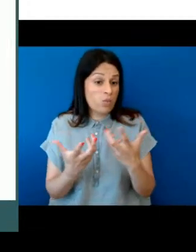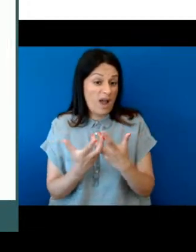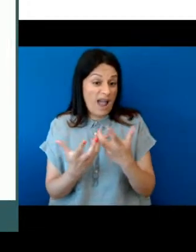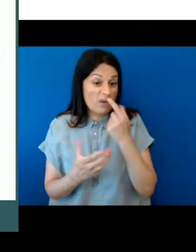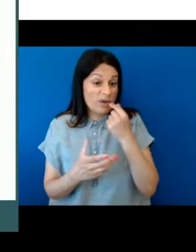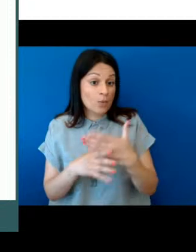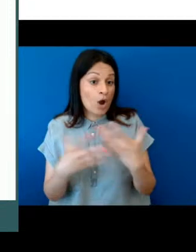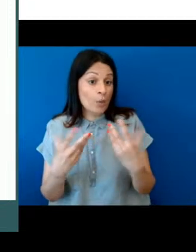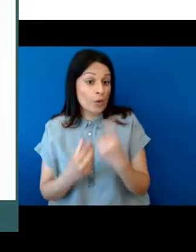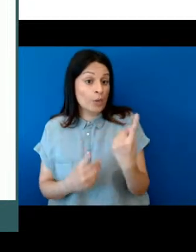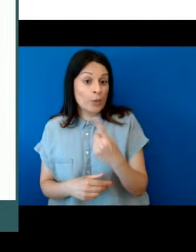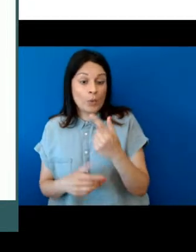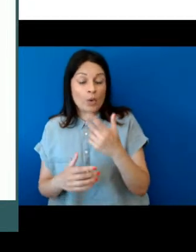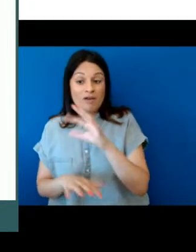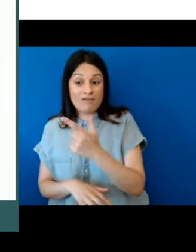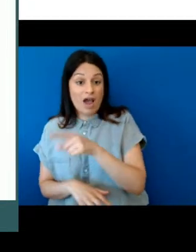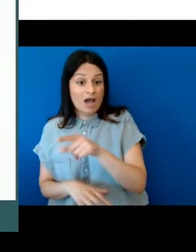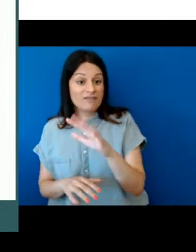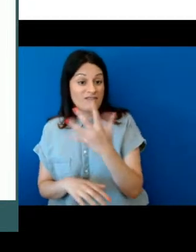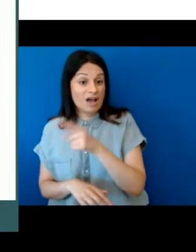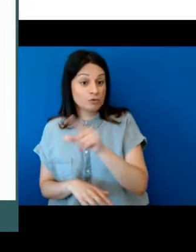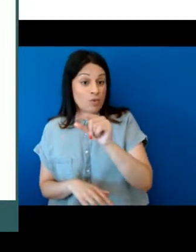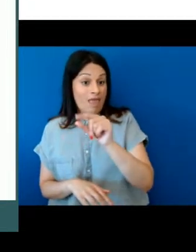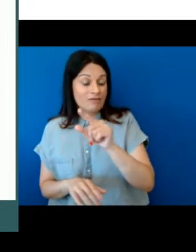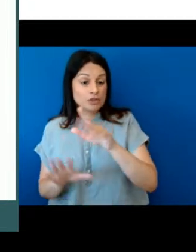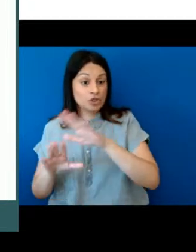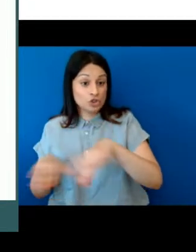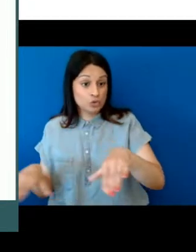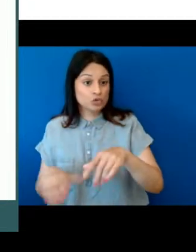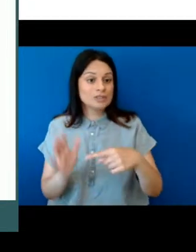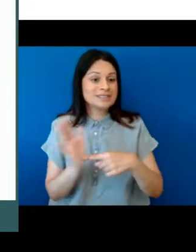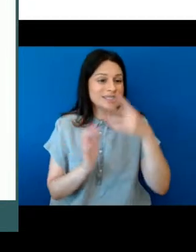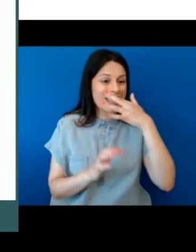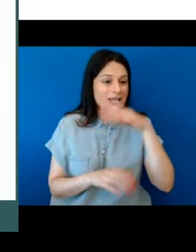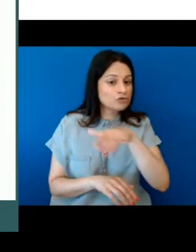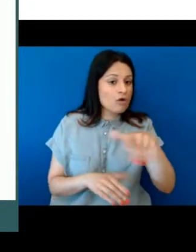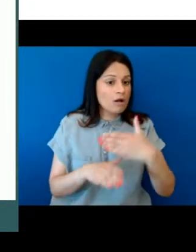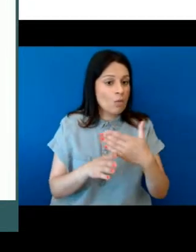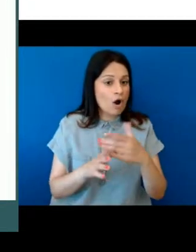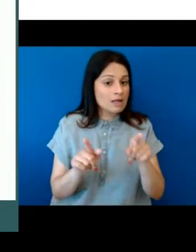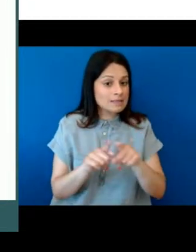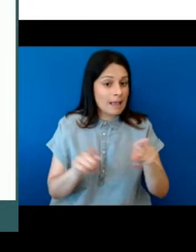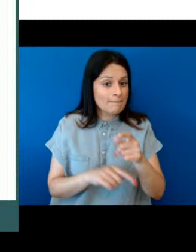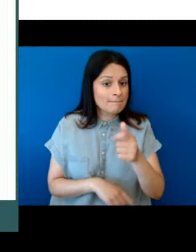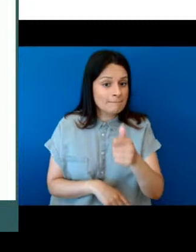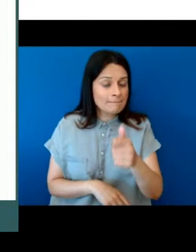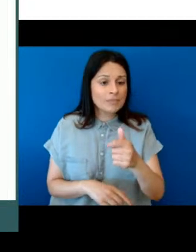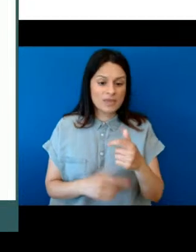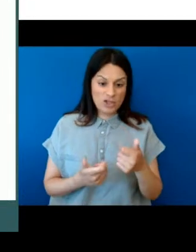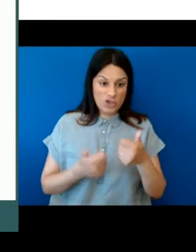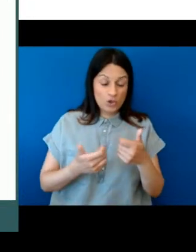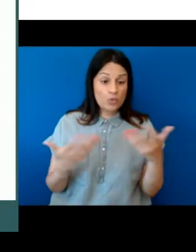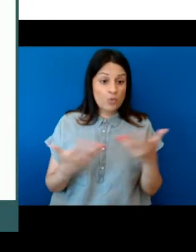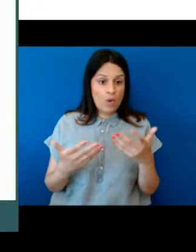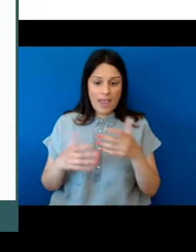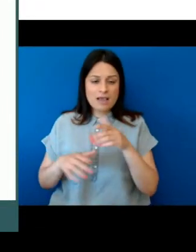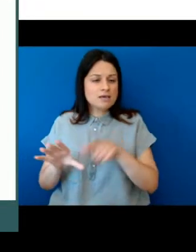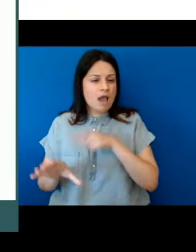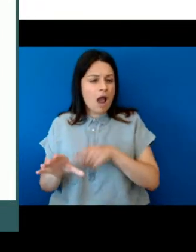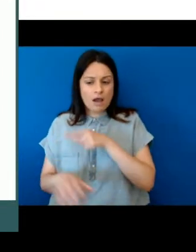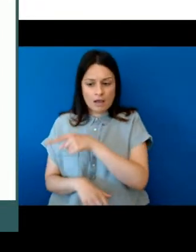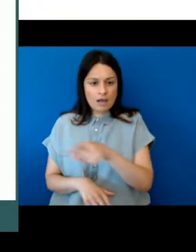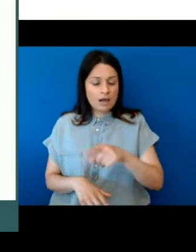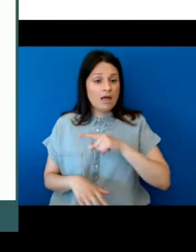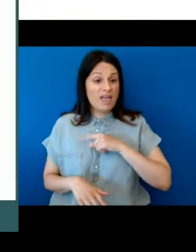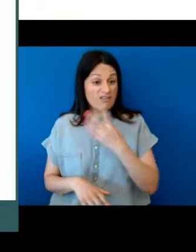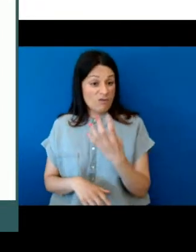11, and it works in teenagers. And I think it is particularly good in those smaller children. They got an almost 40%